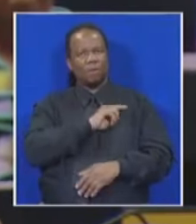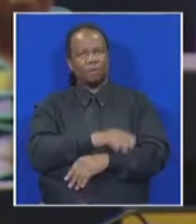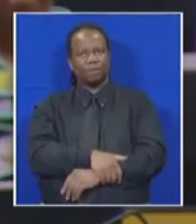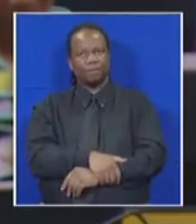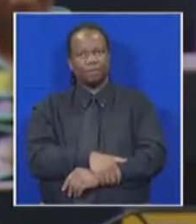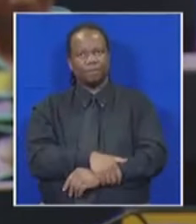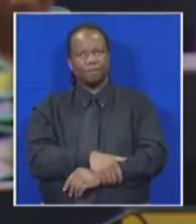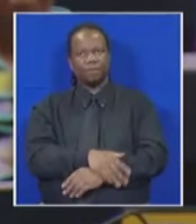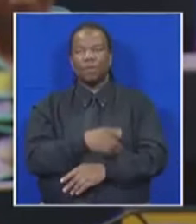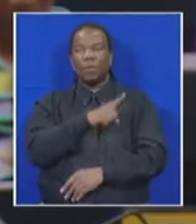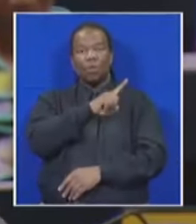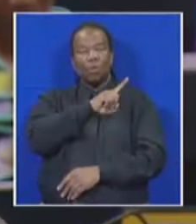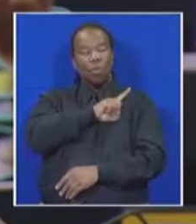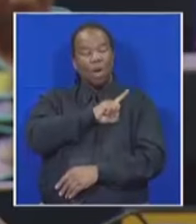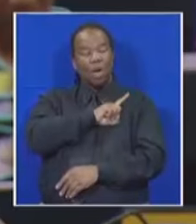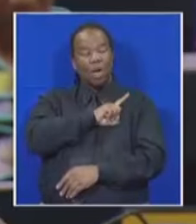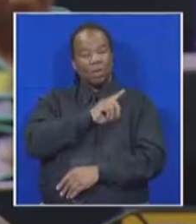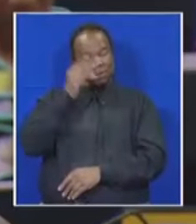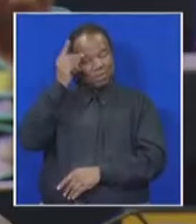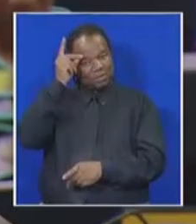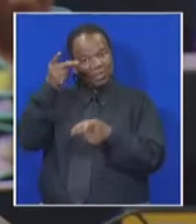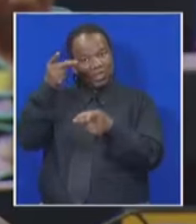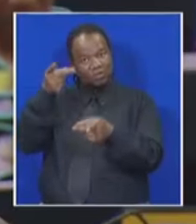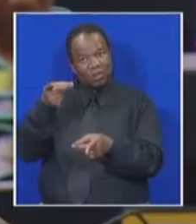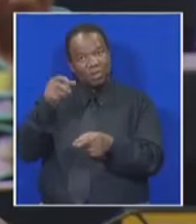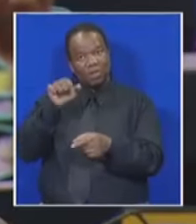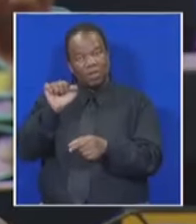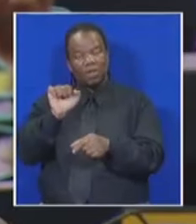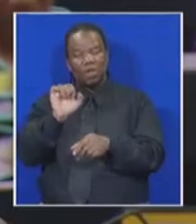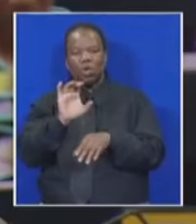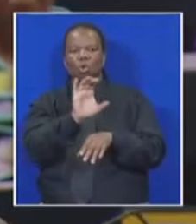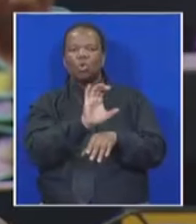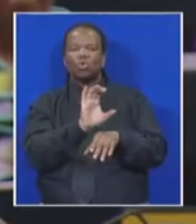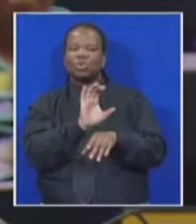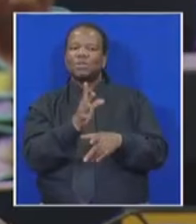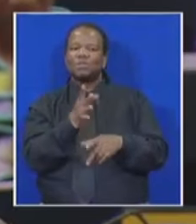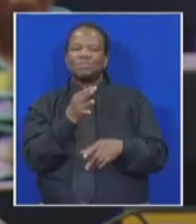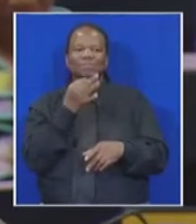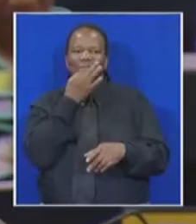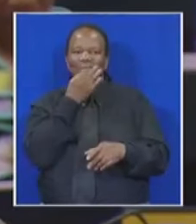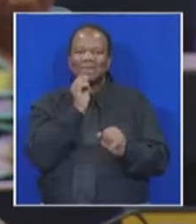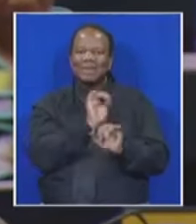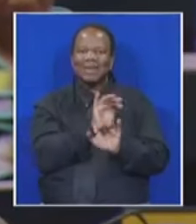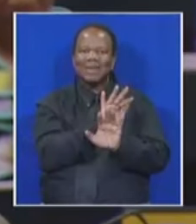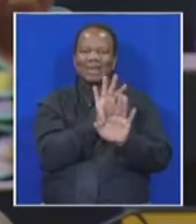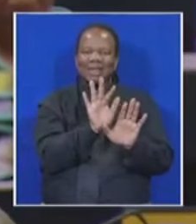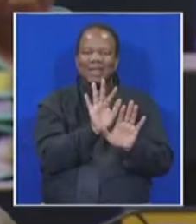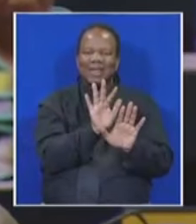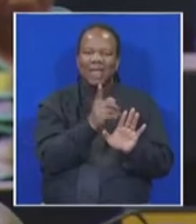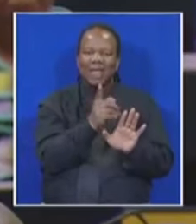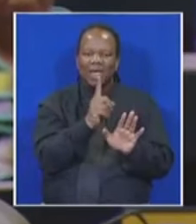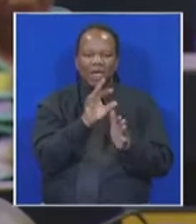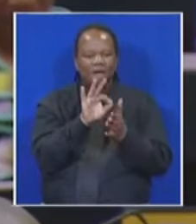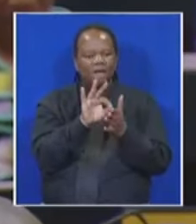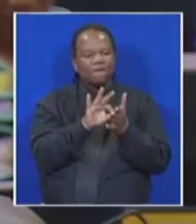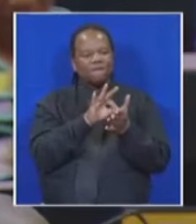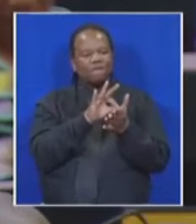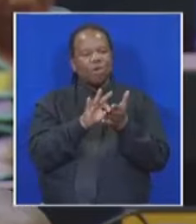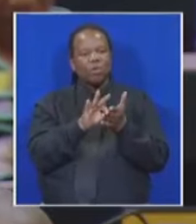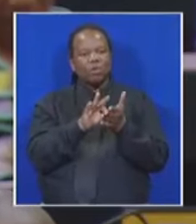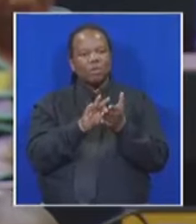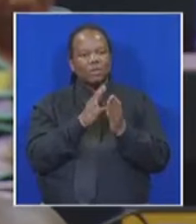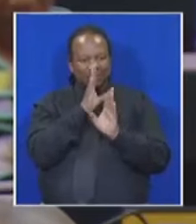the judgment say that? Because the Constitution does not clearly say that the vote should be in secret. But